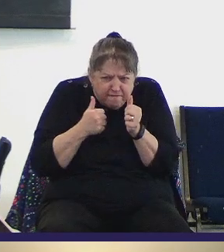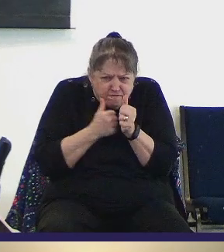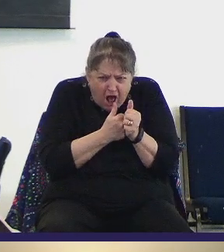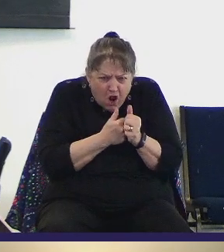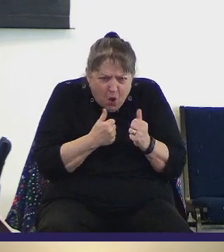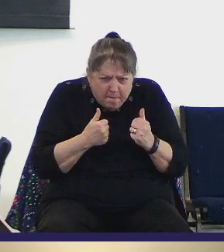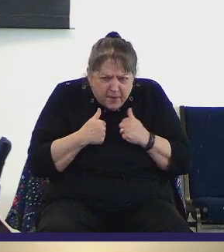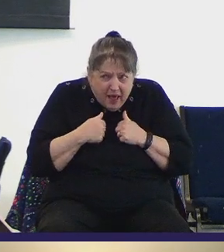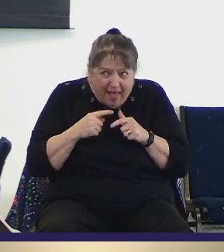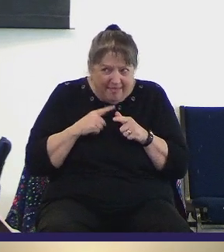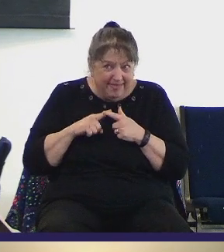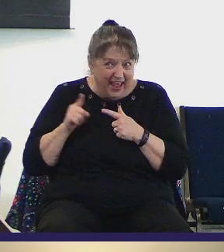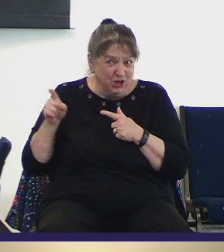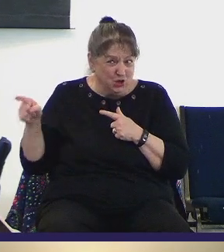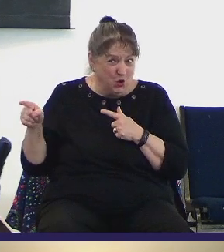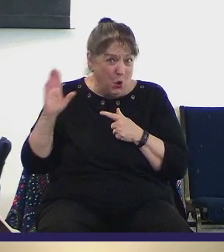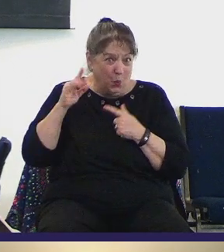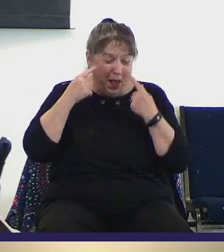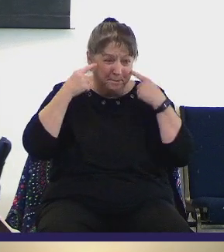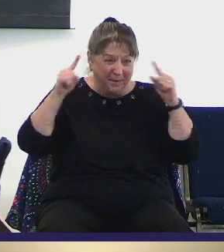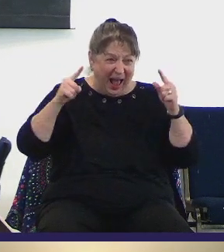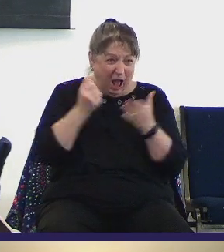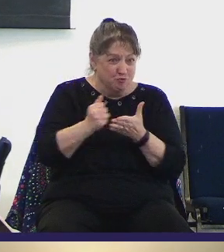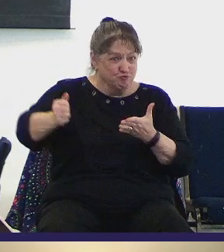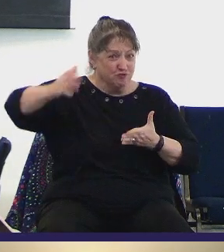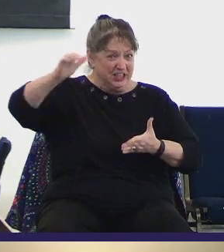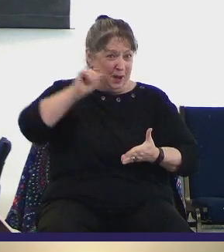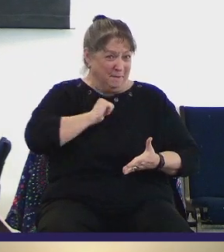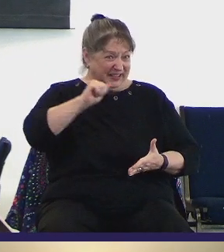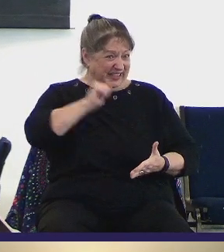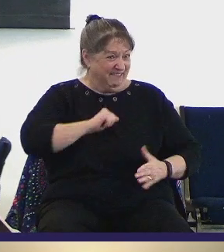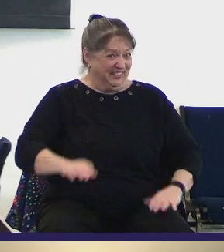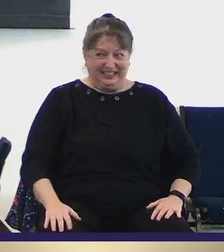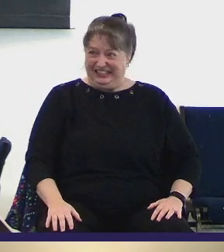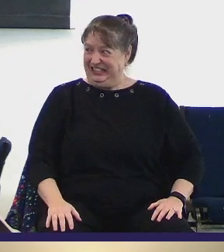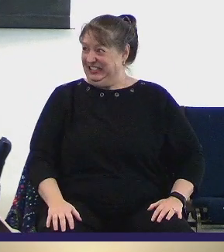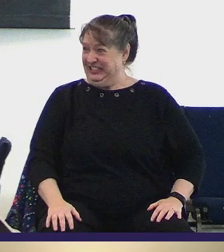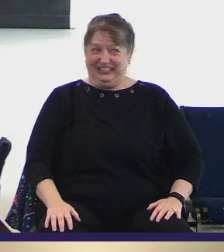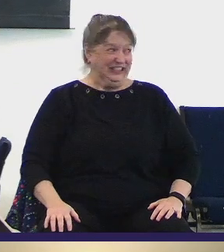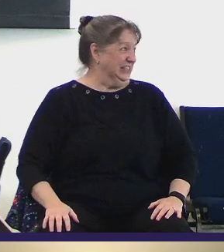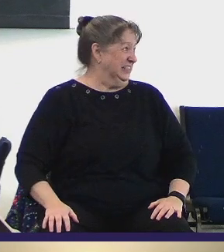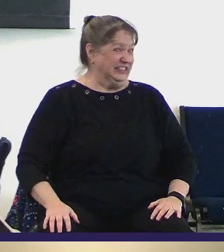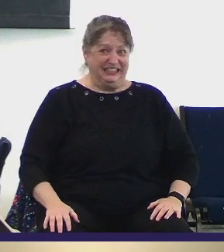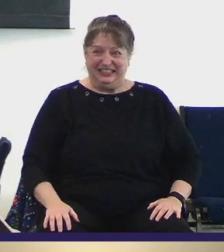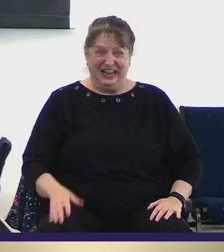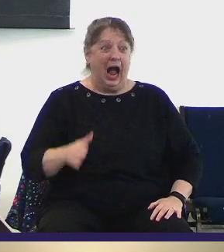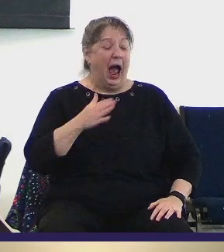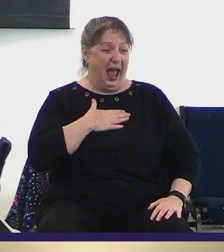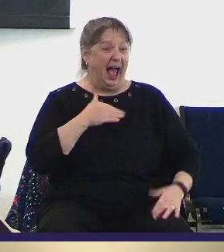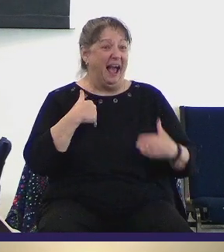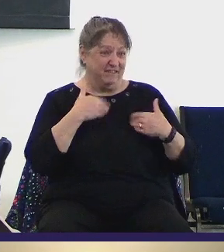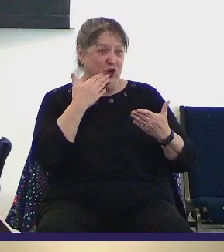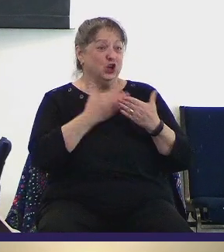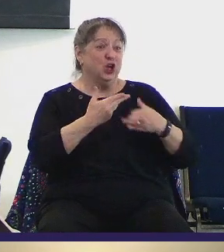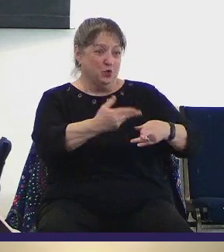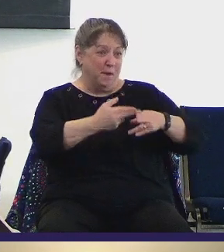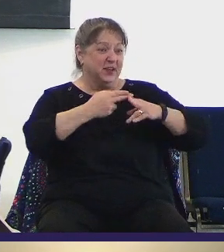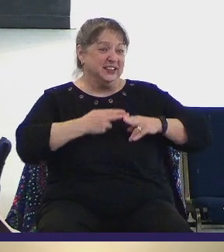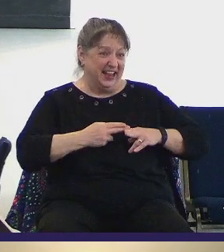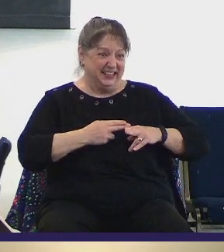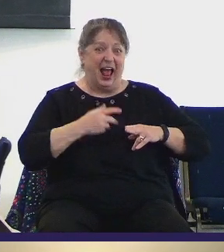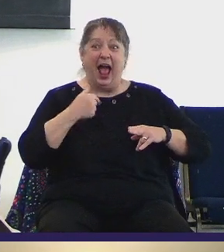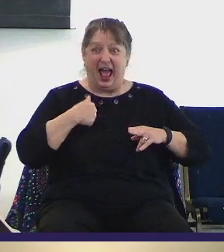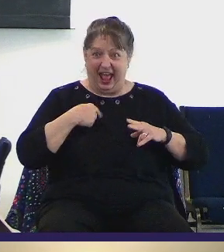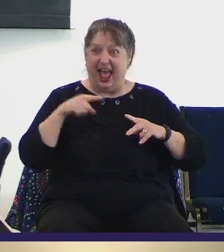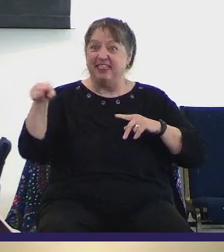you too will be successful like I am. And I have a good reputation. Just ask my church family. I have a